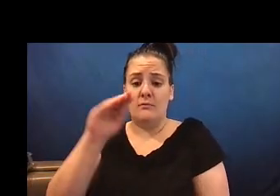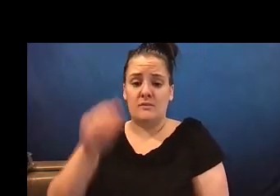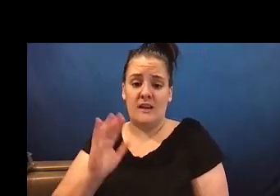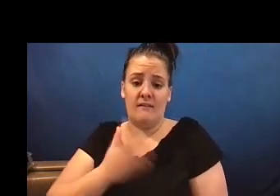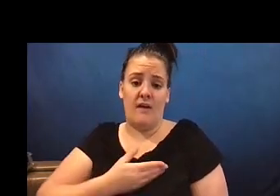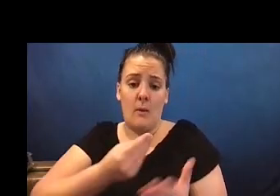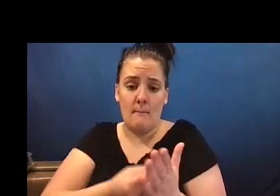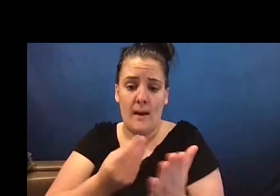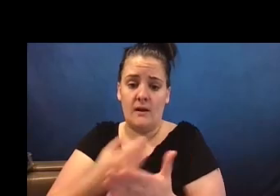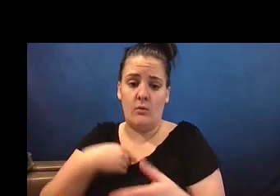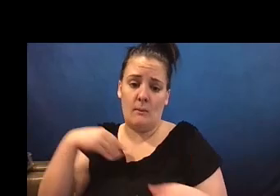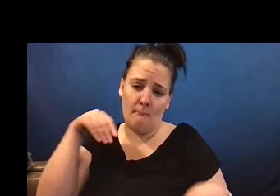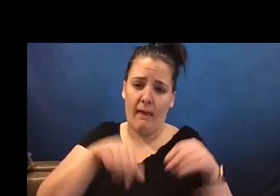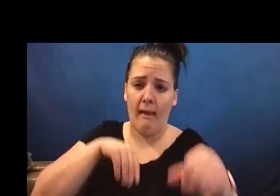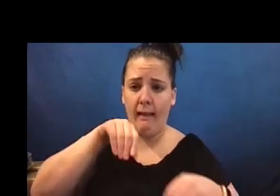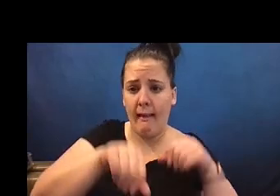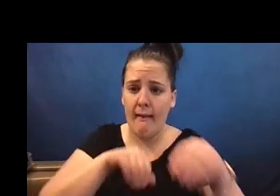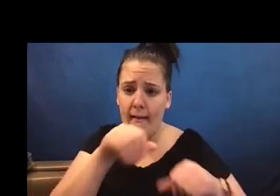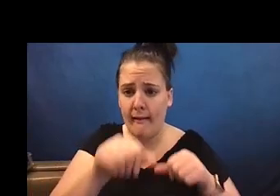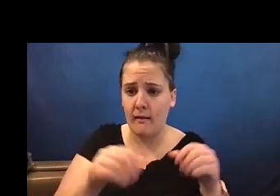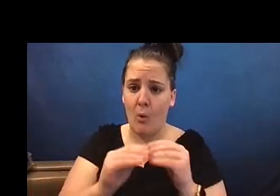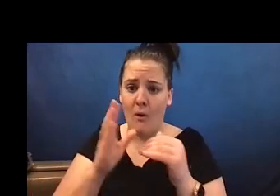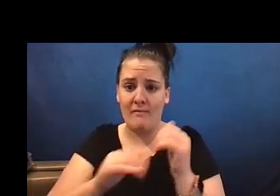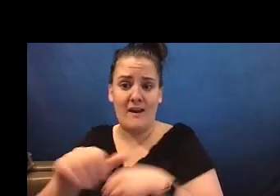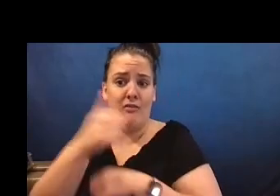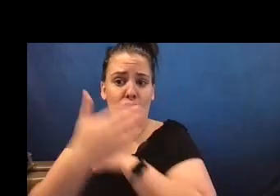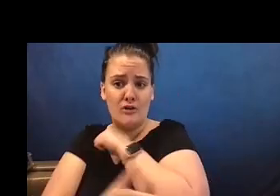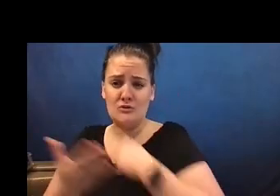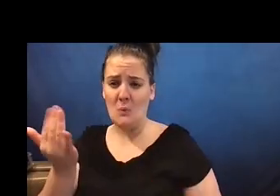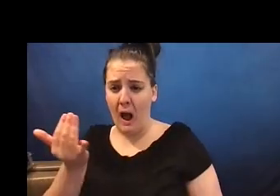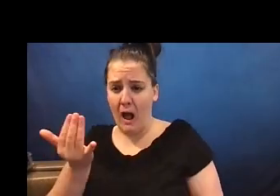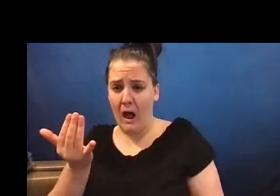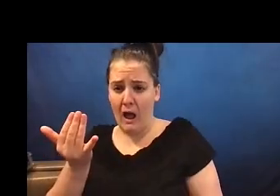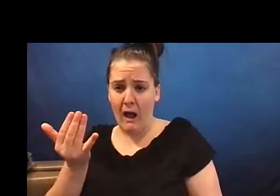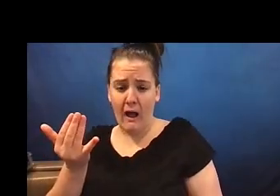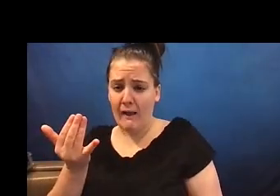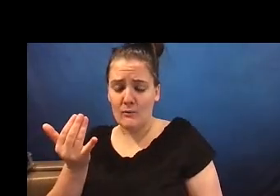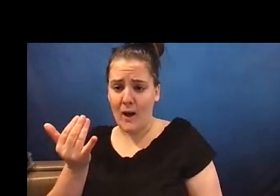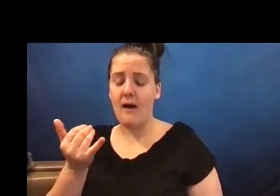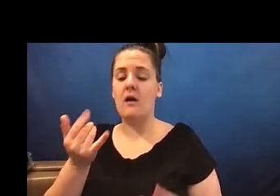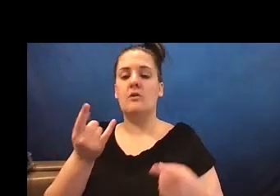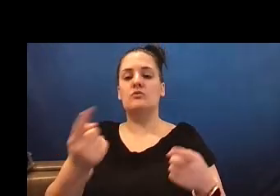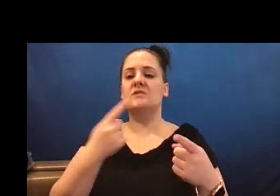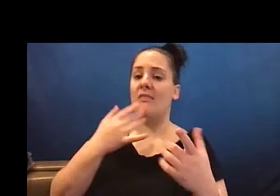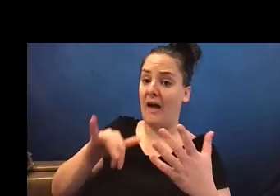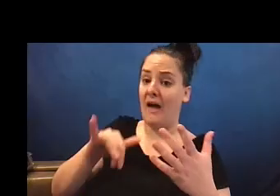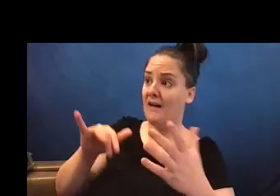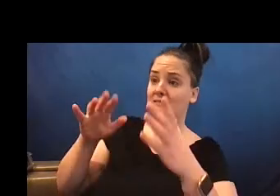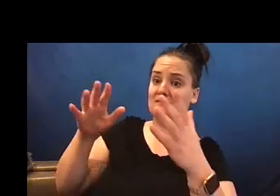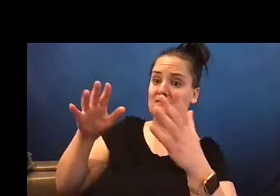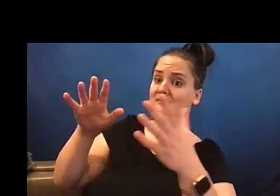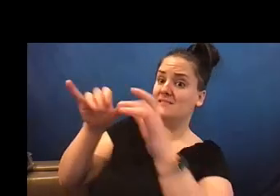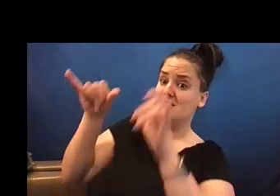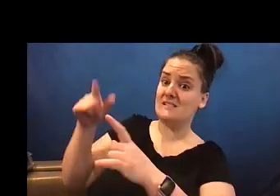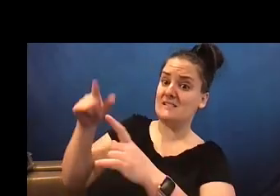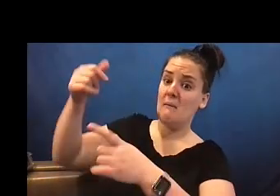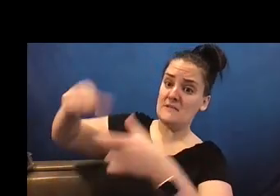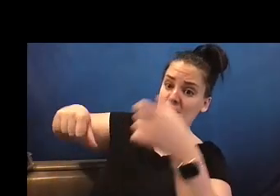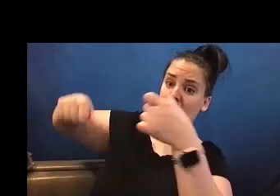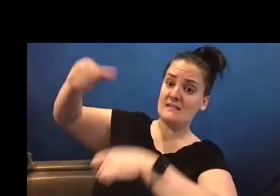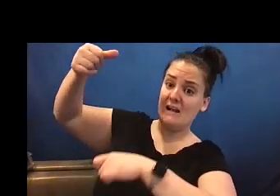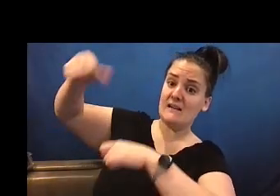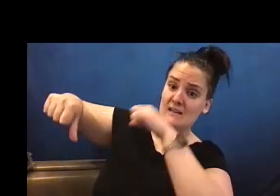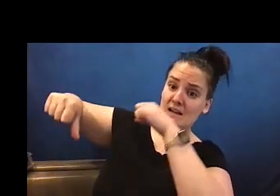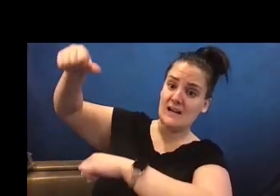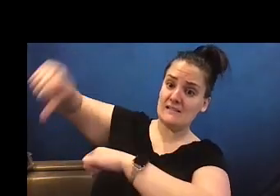doing? And paying so much more than other countries. And what you're saying about denials and how do we, a lot in front